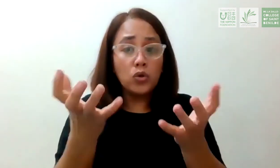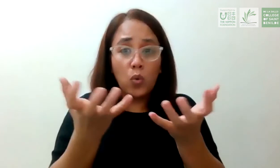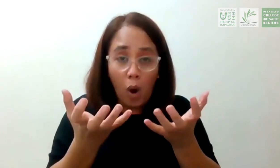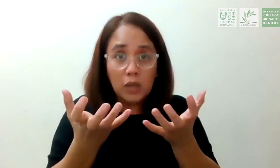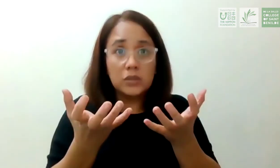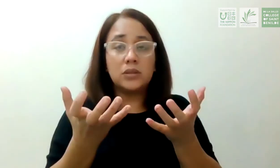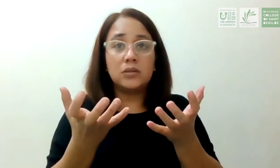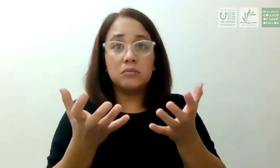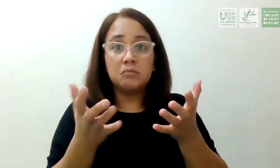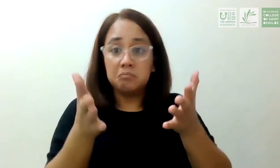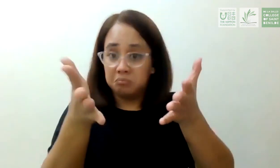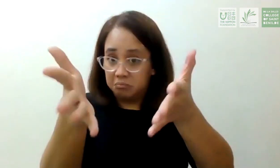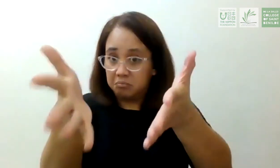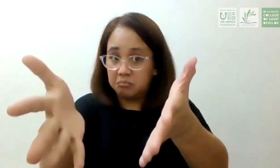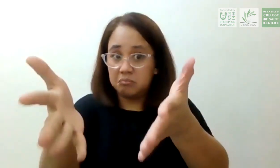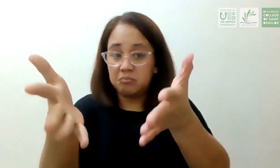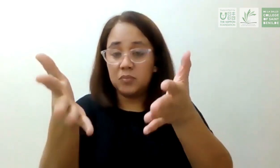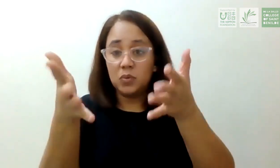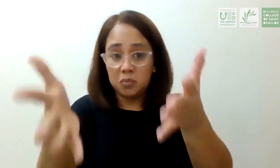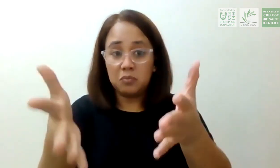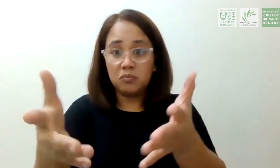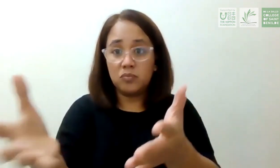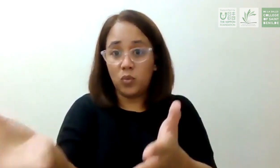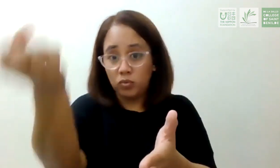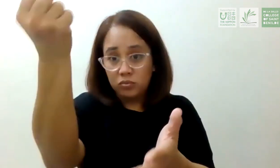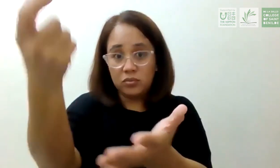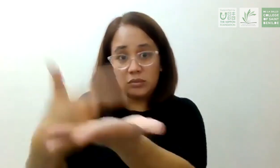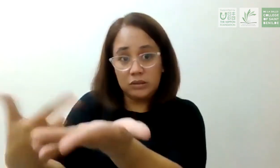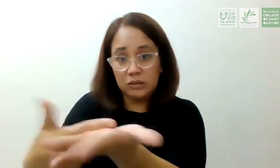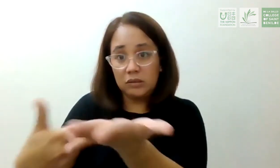before we talk together?